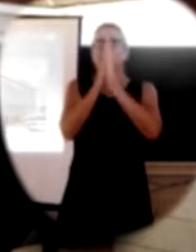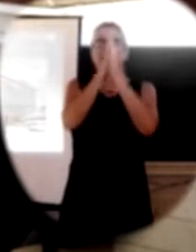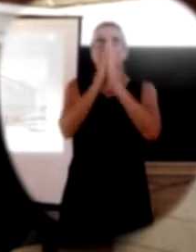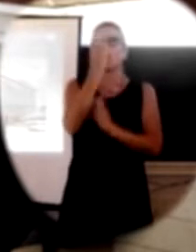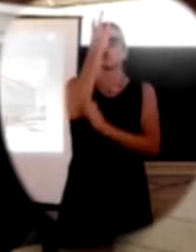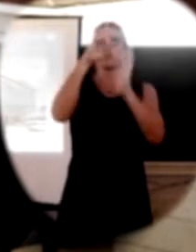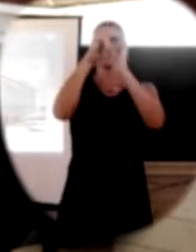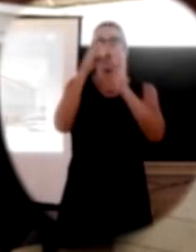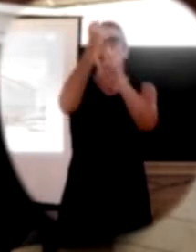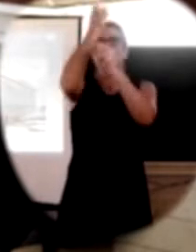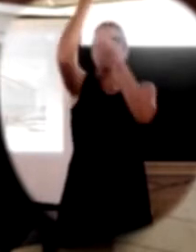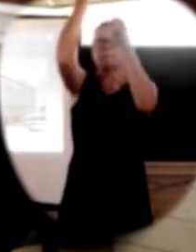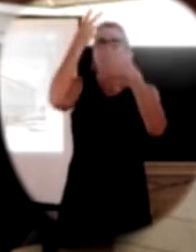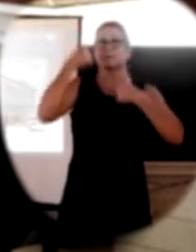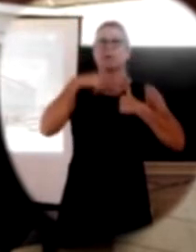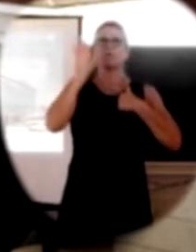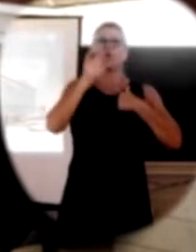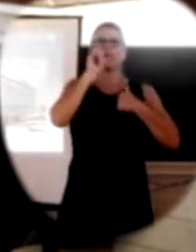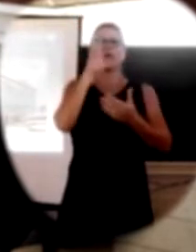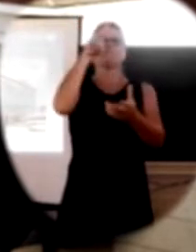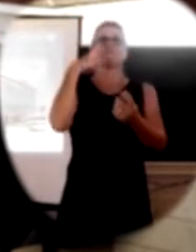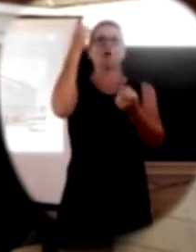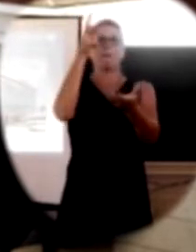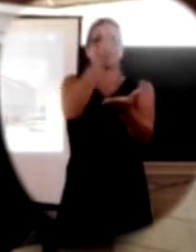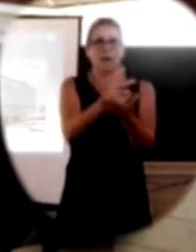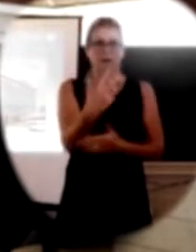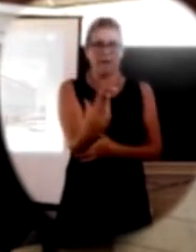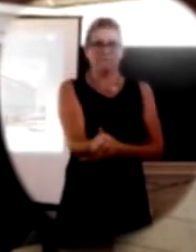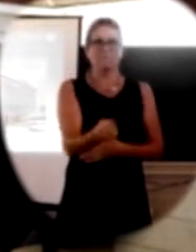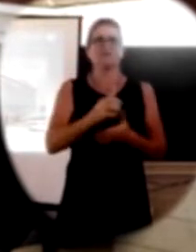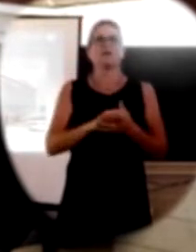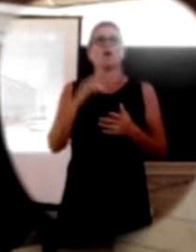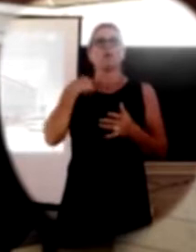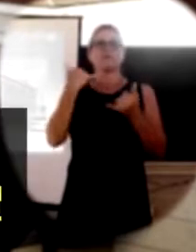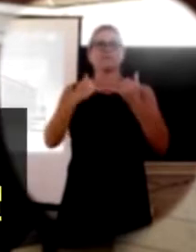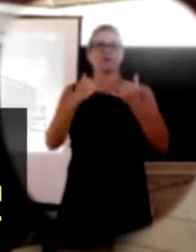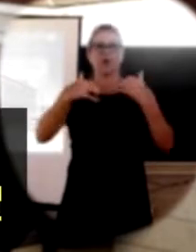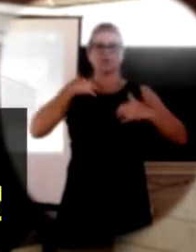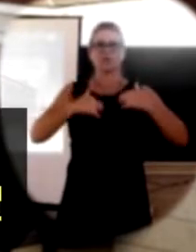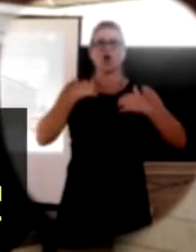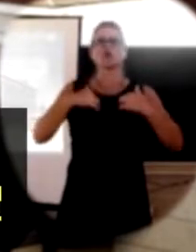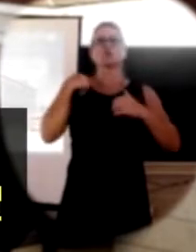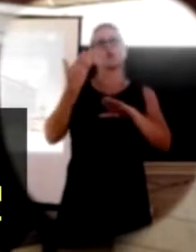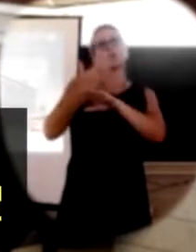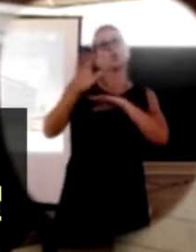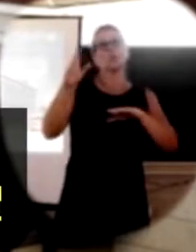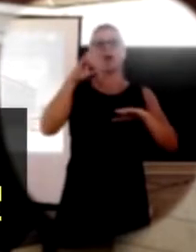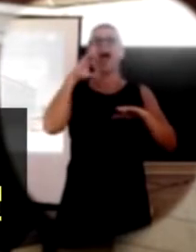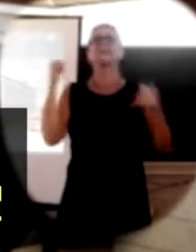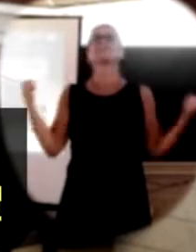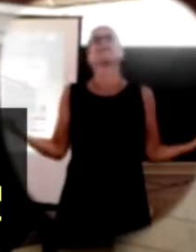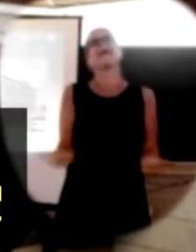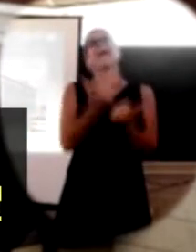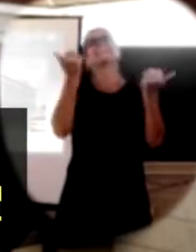get anywhere close to the block. And we're very excited to say that the new hospital where we're moving to in November is going to have a lot